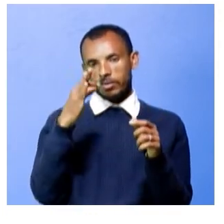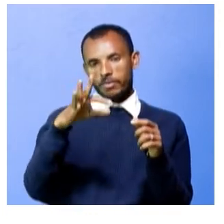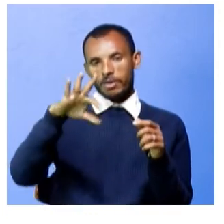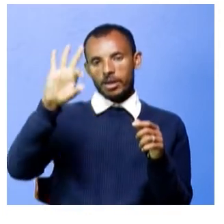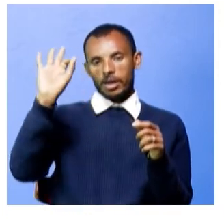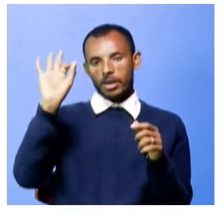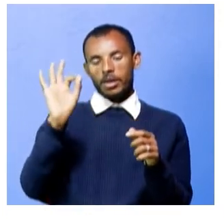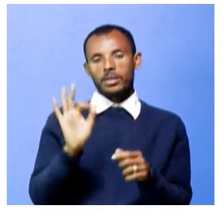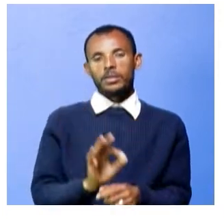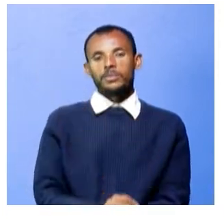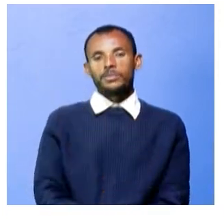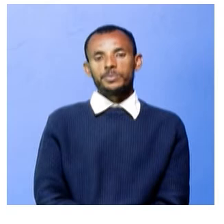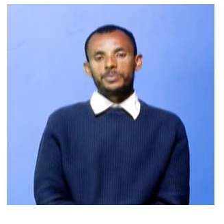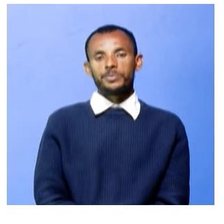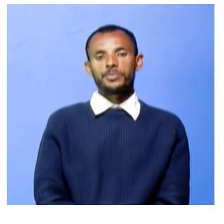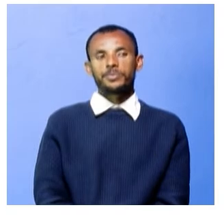getting